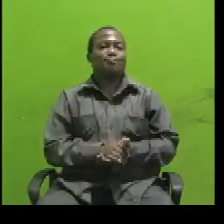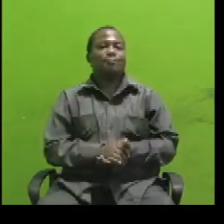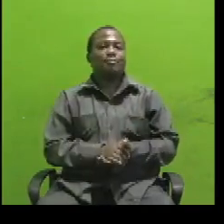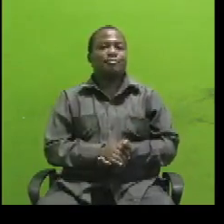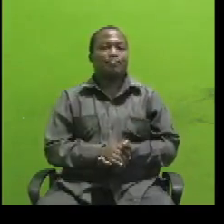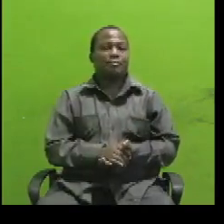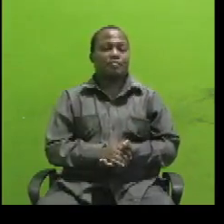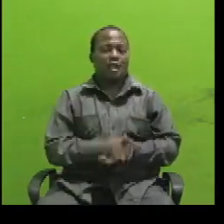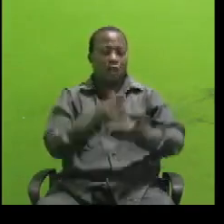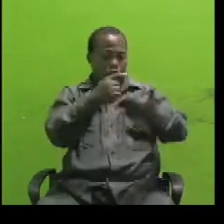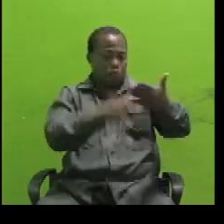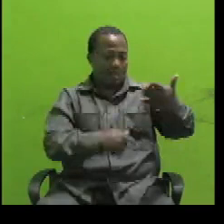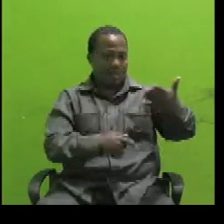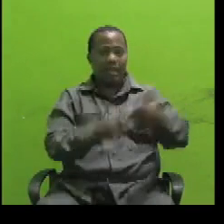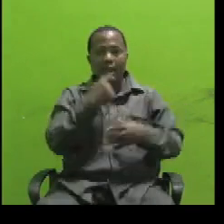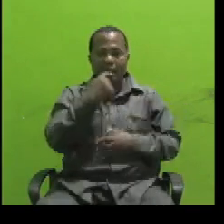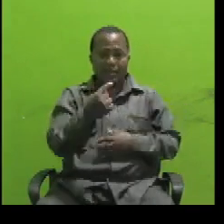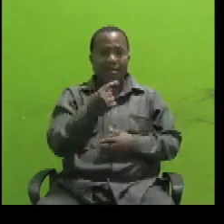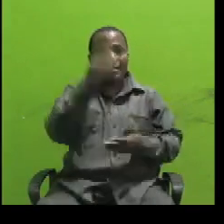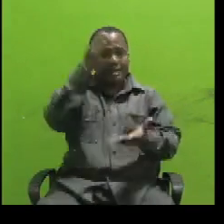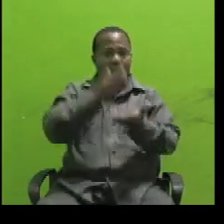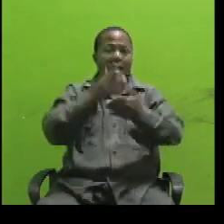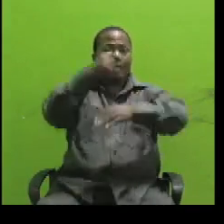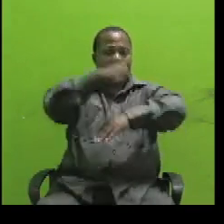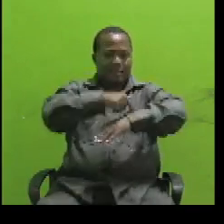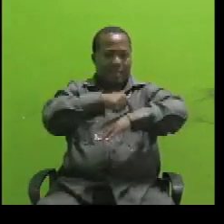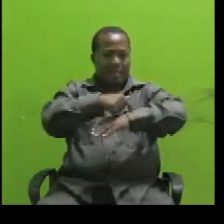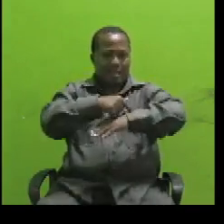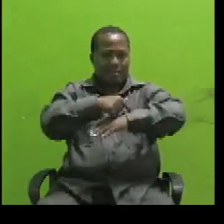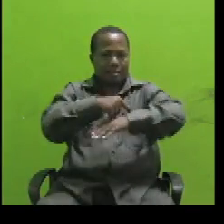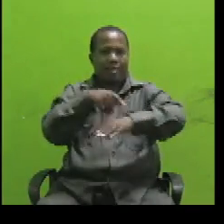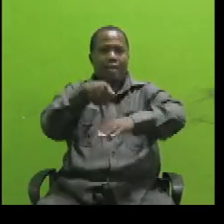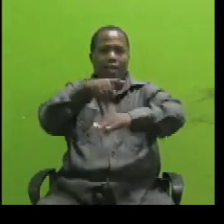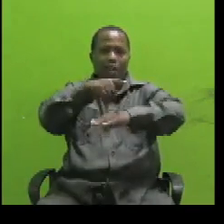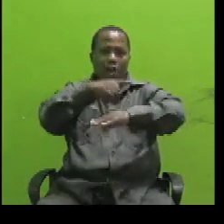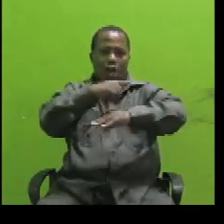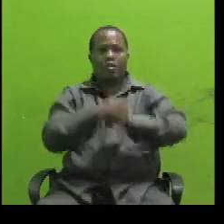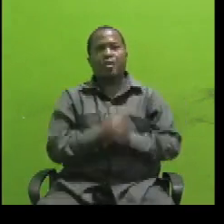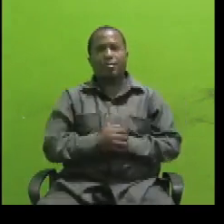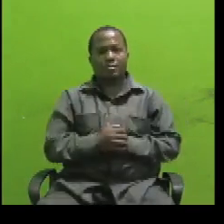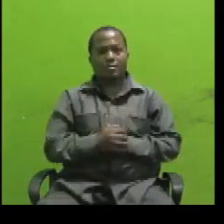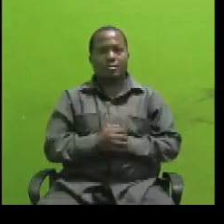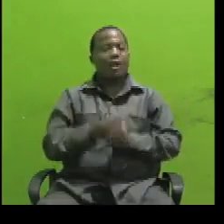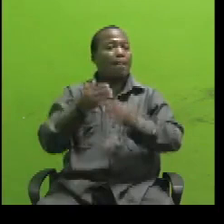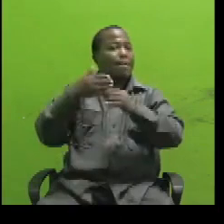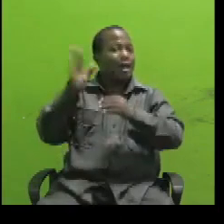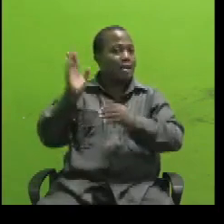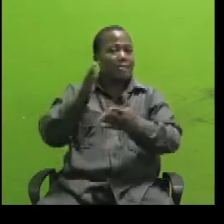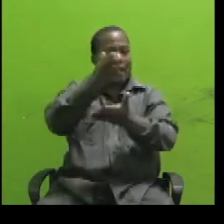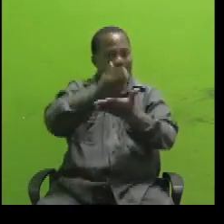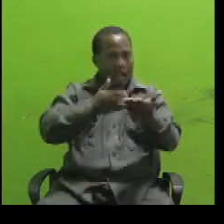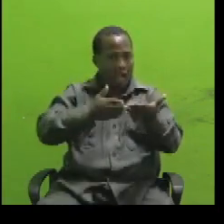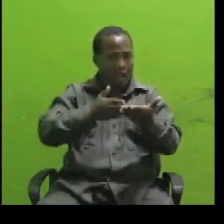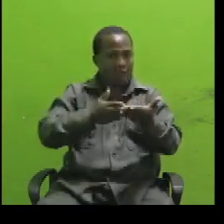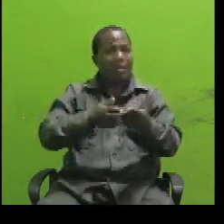To read and tell the correct time in o'clock, quarter past, half past, and